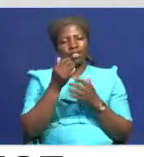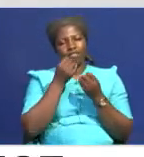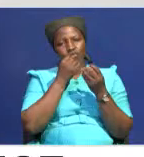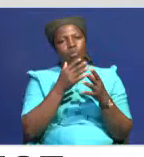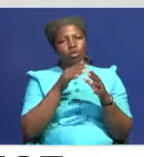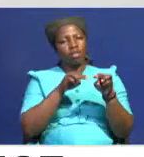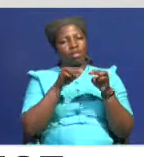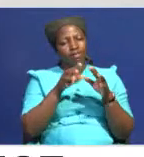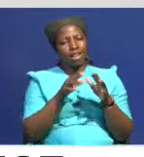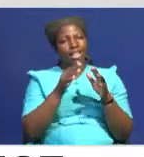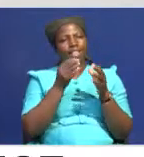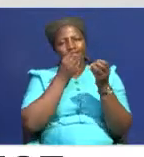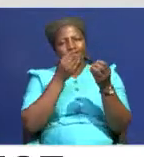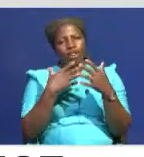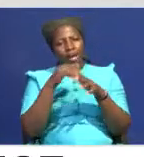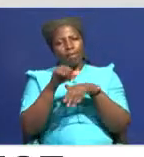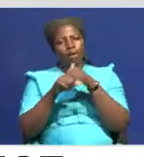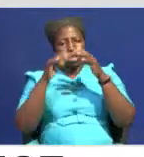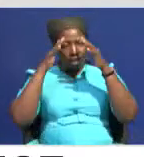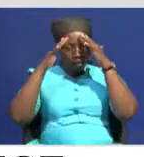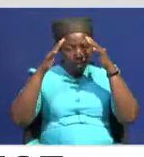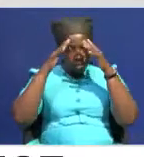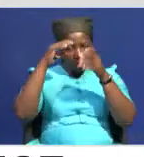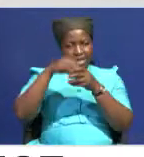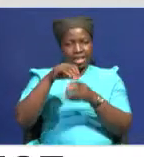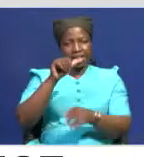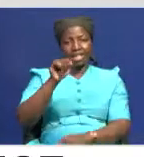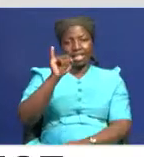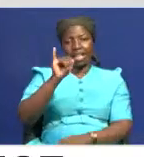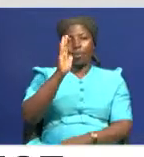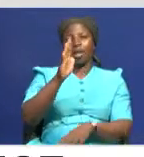innovations in AI. We'll be getting more of